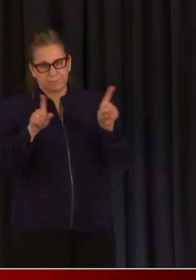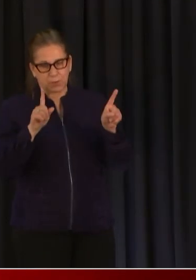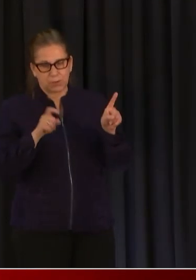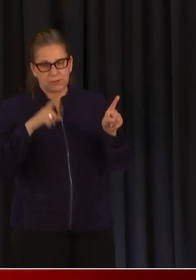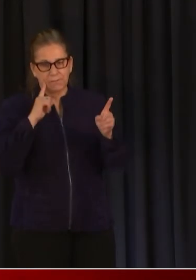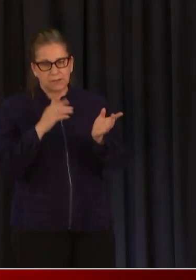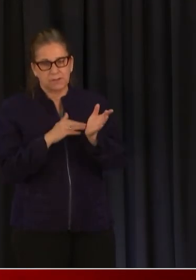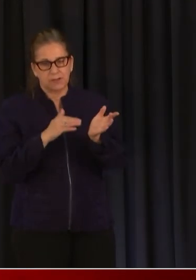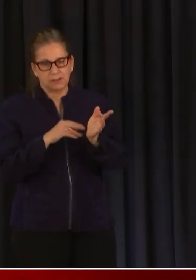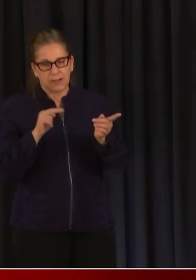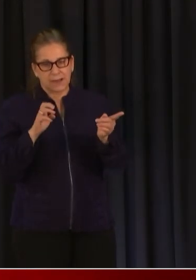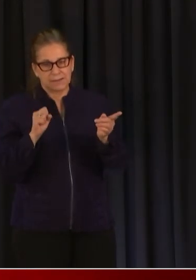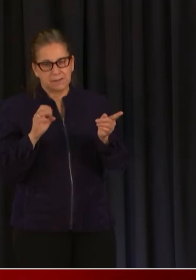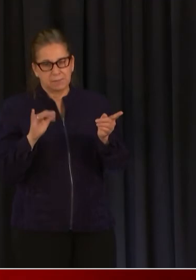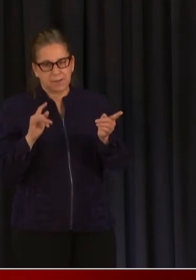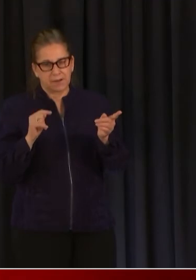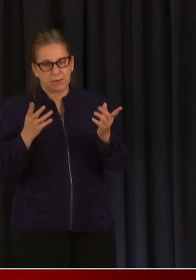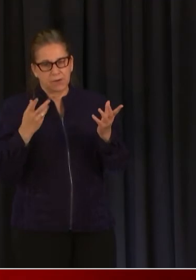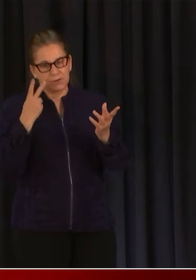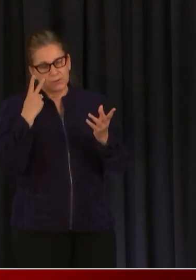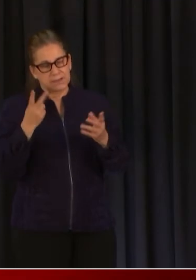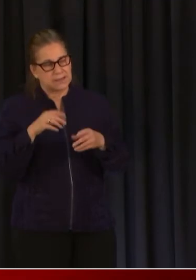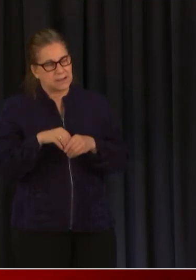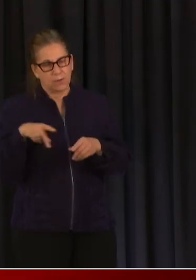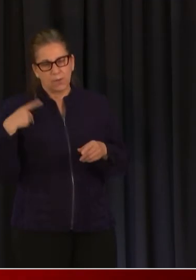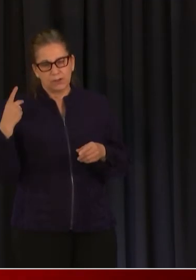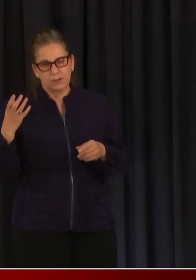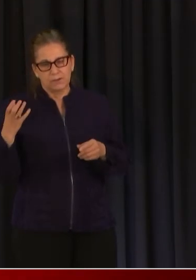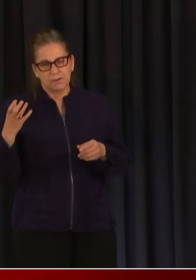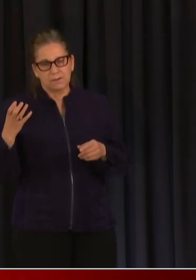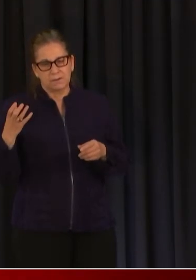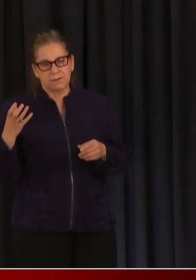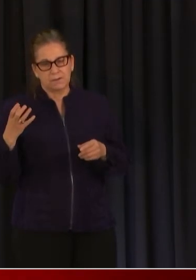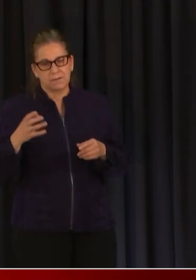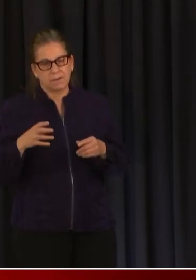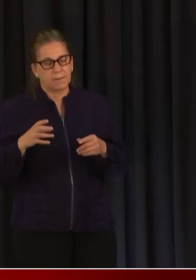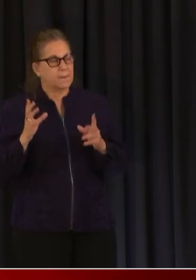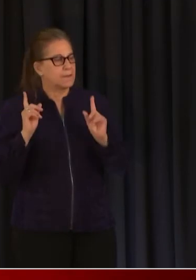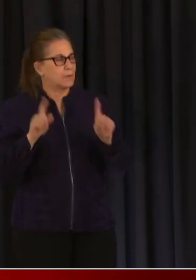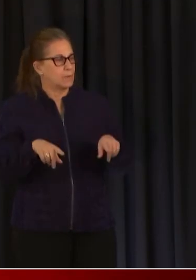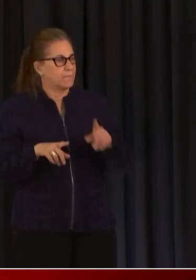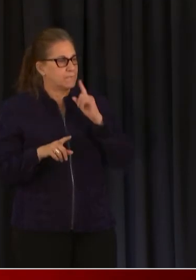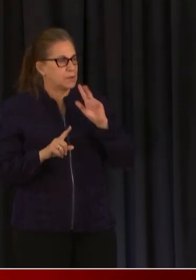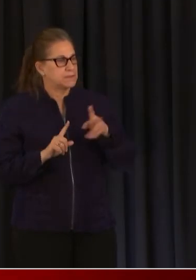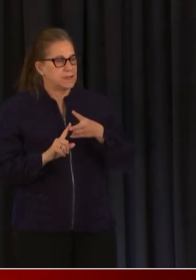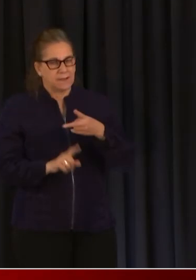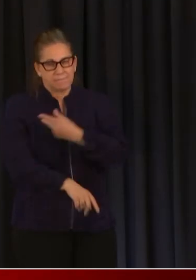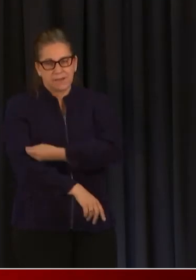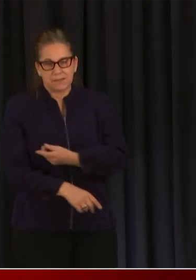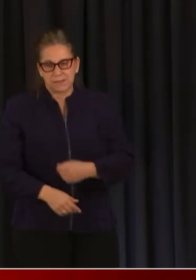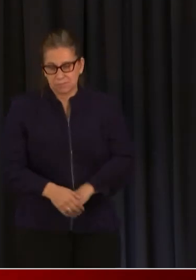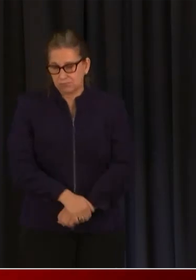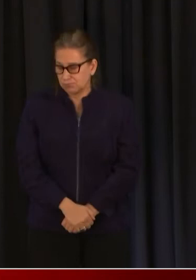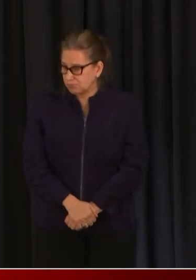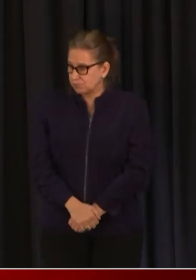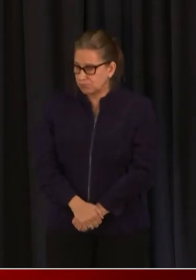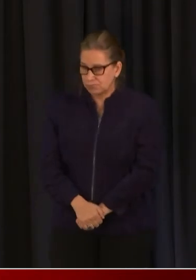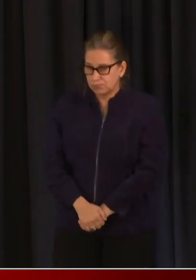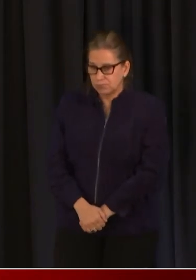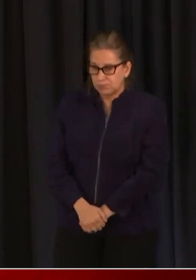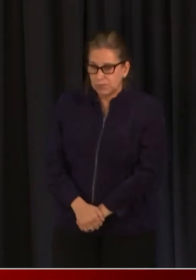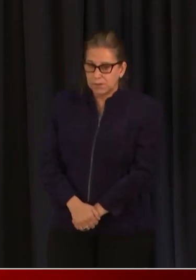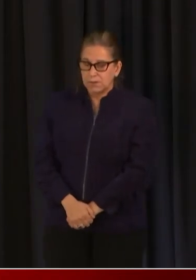you talk about what you're seeing in the district regarding people hesitant to take that second vaccine? Sure. We